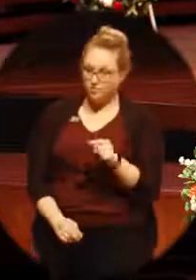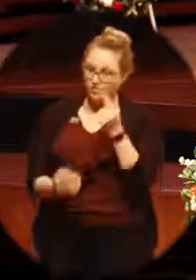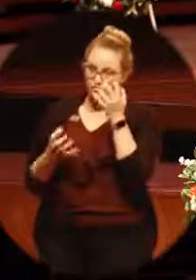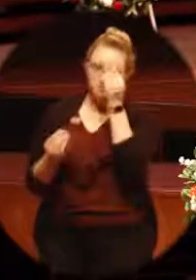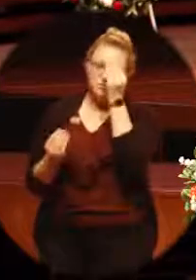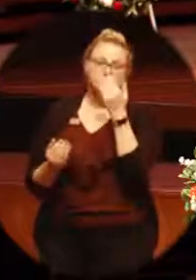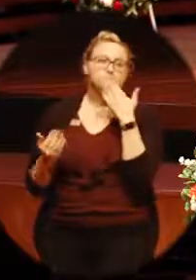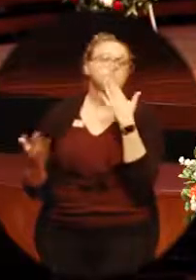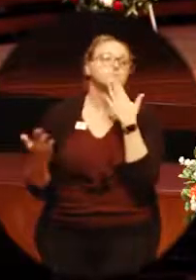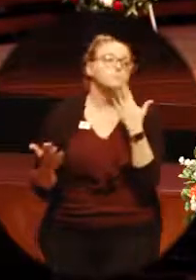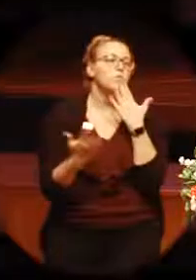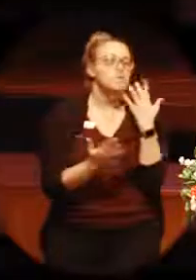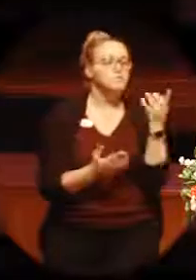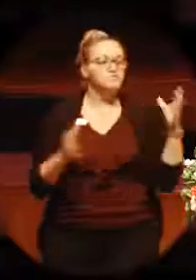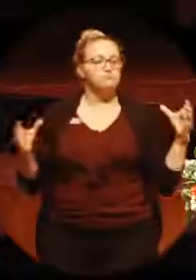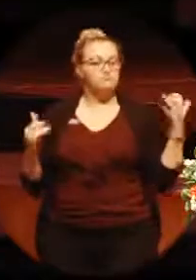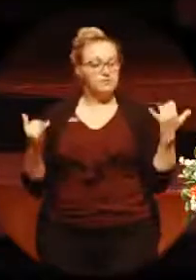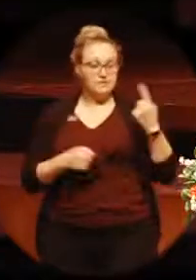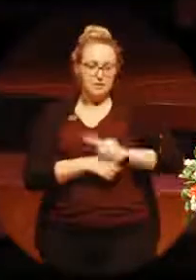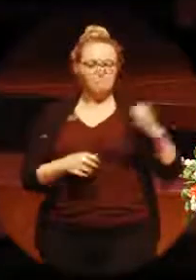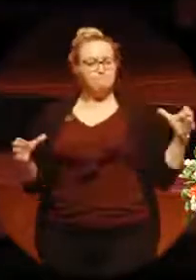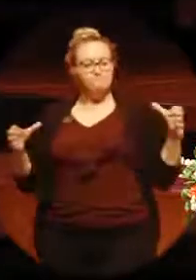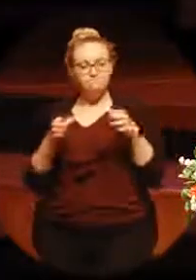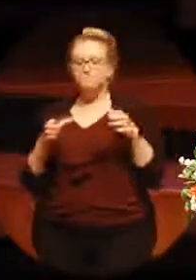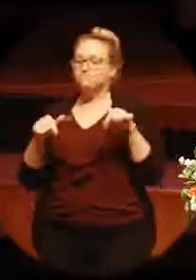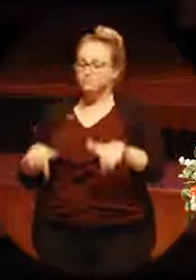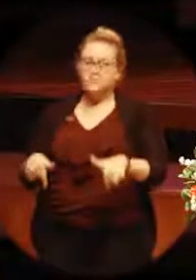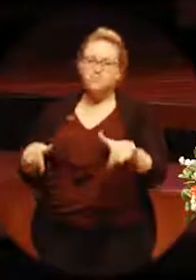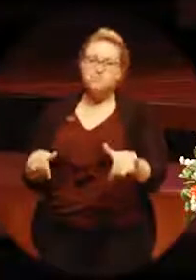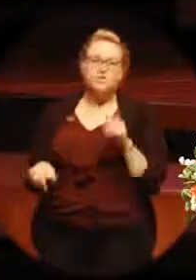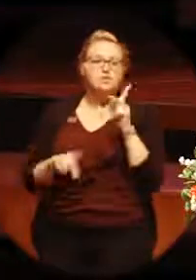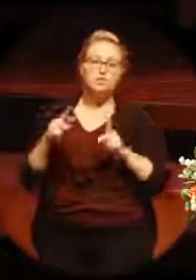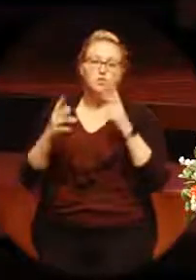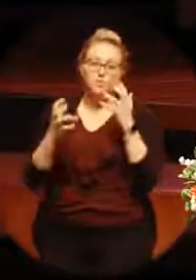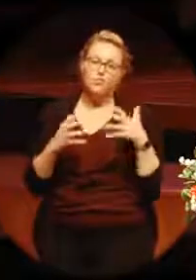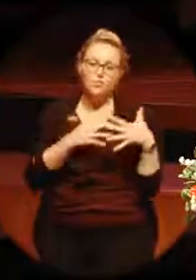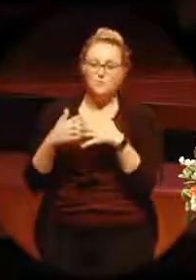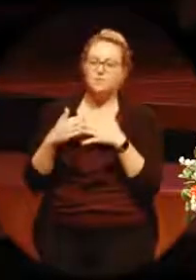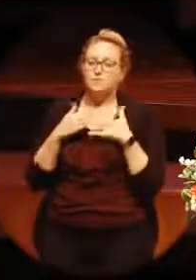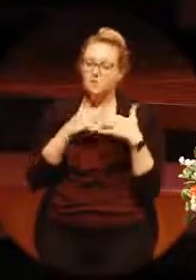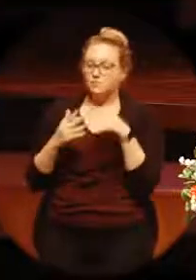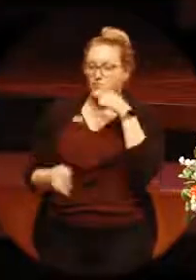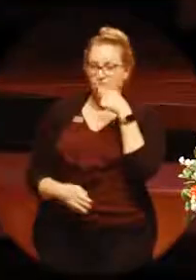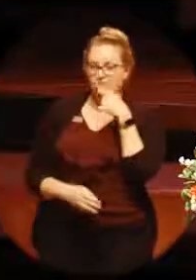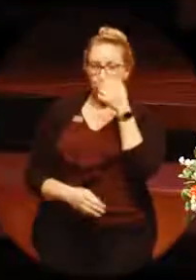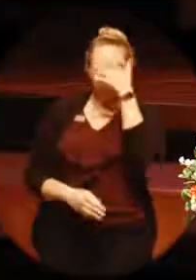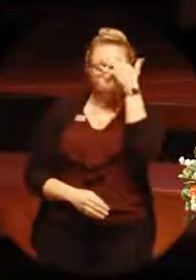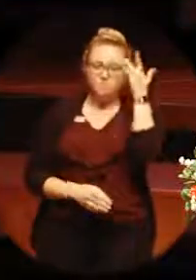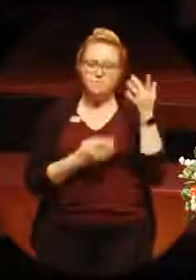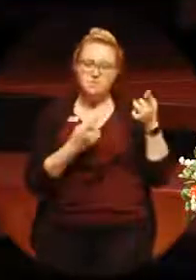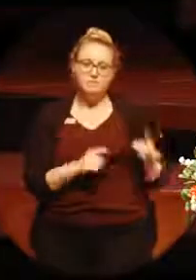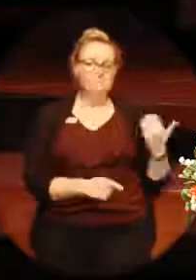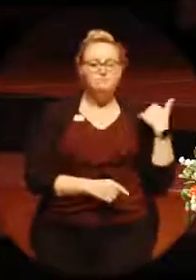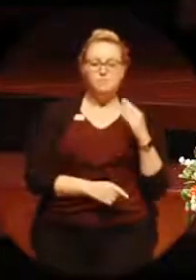First of all, I'd like to thank all of you for gathering here today. There are those people that would want the American public to forget about